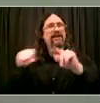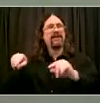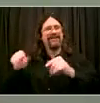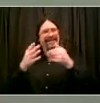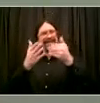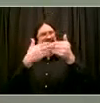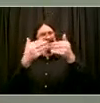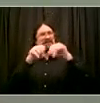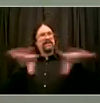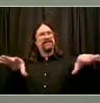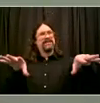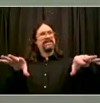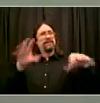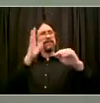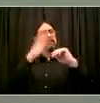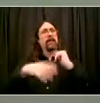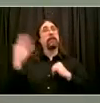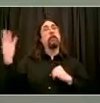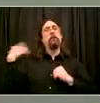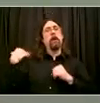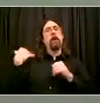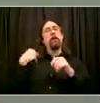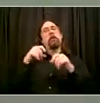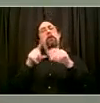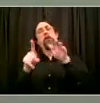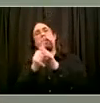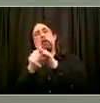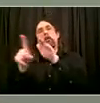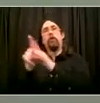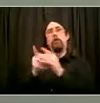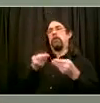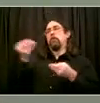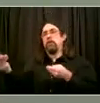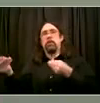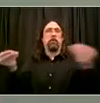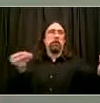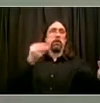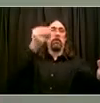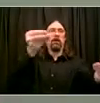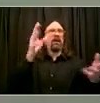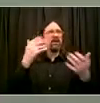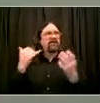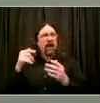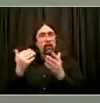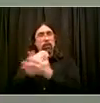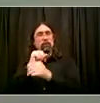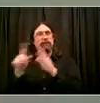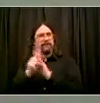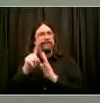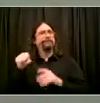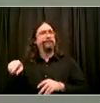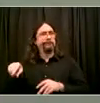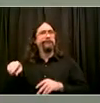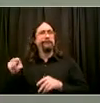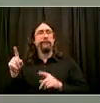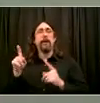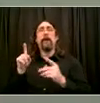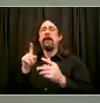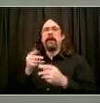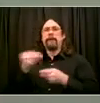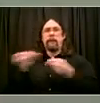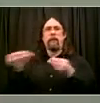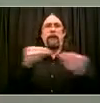right now. The situation in the UK is those variants that have that additional mutation are actually fairly small proportion